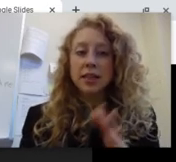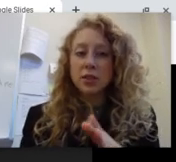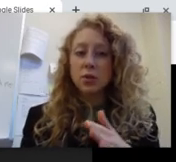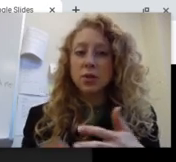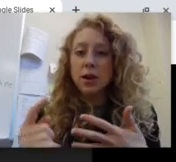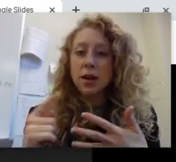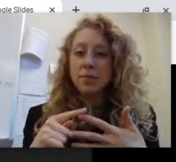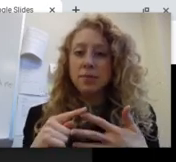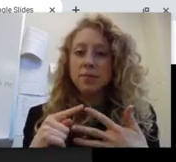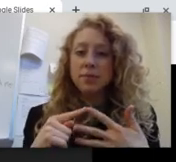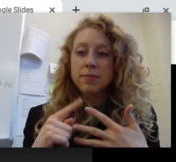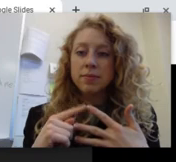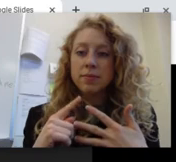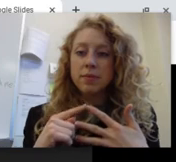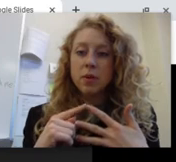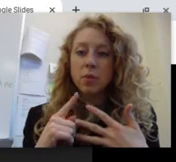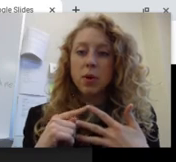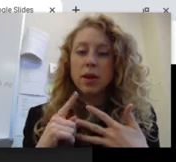The next